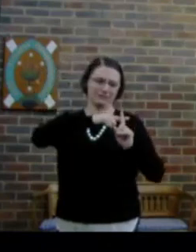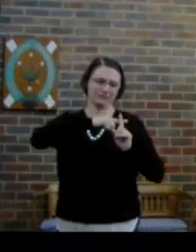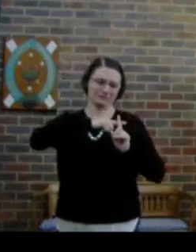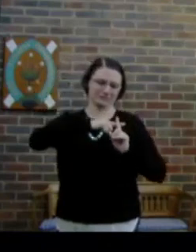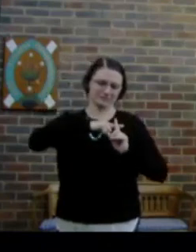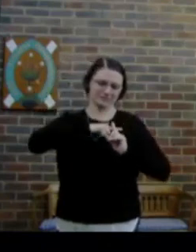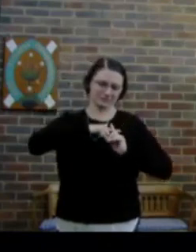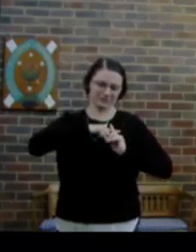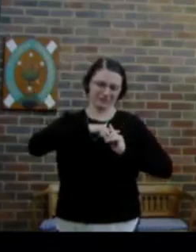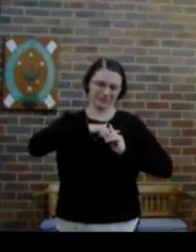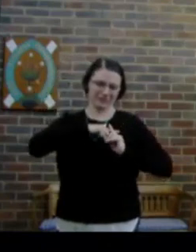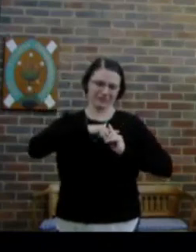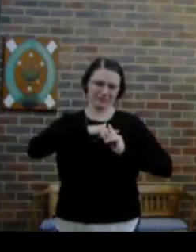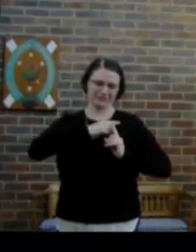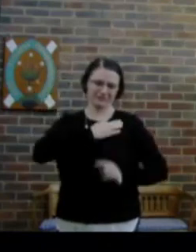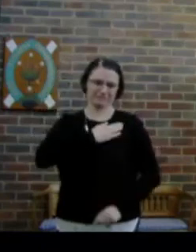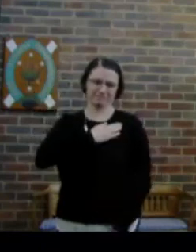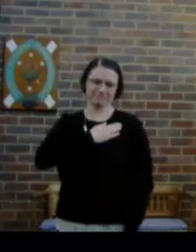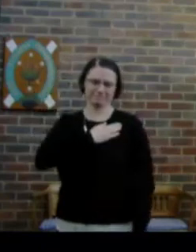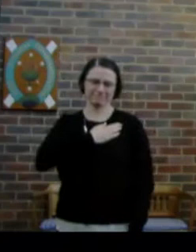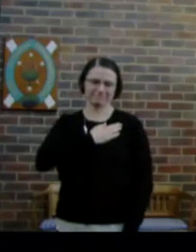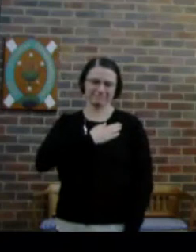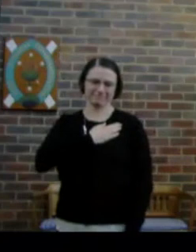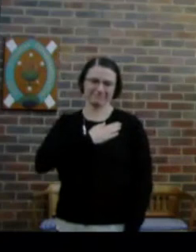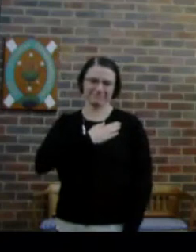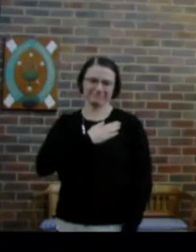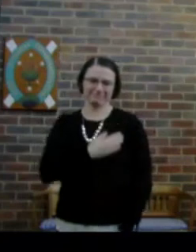cause What